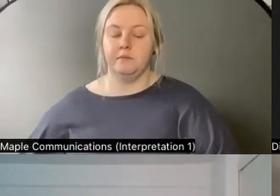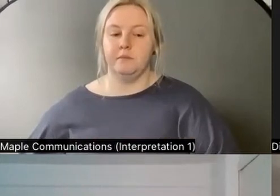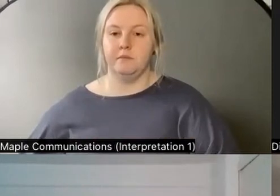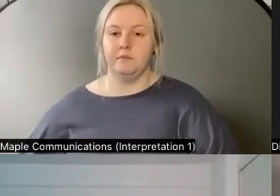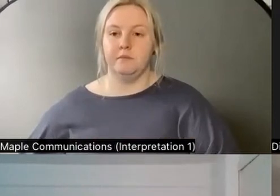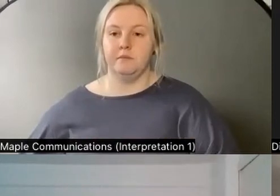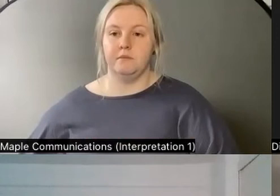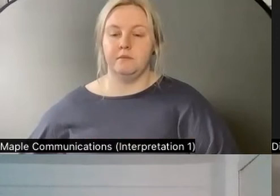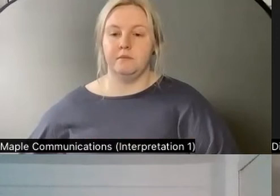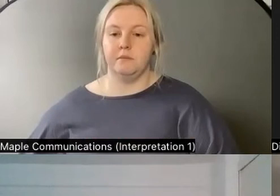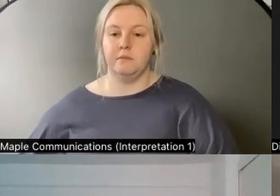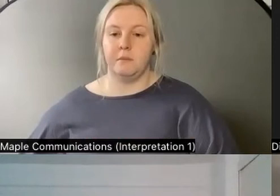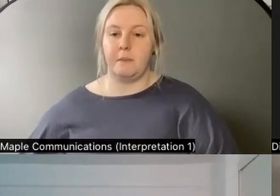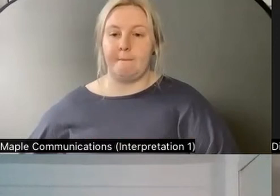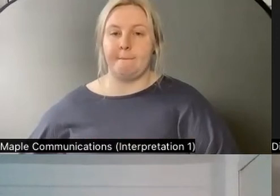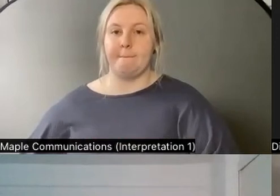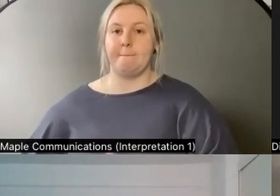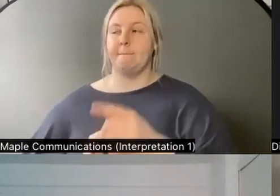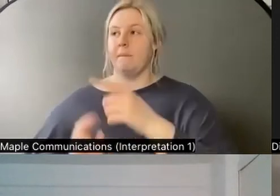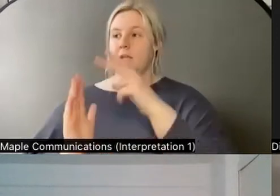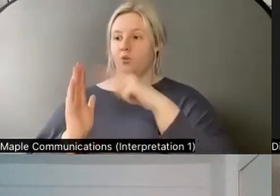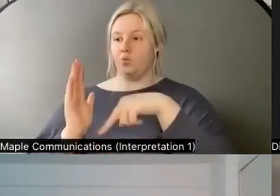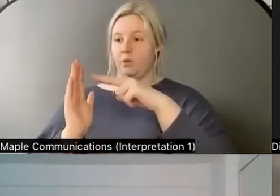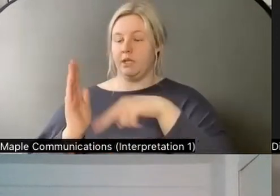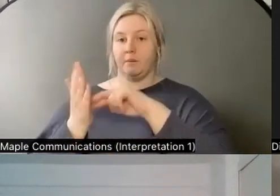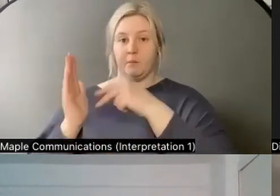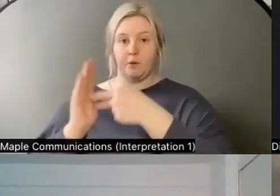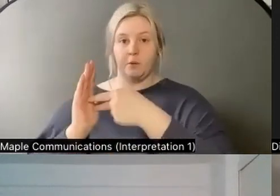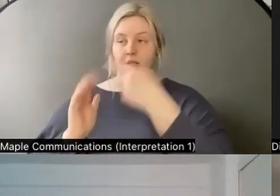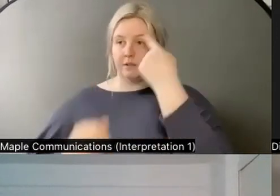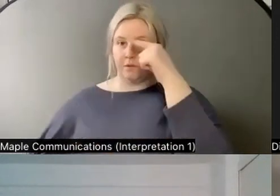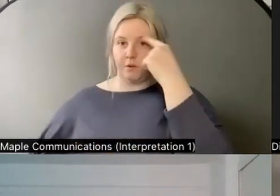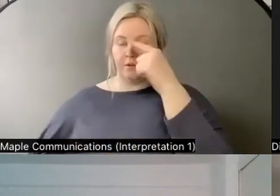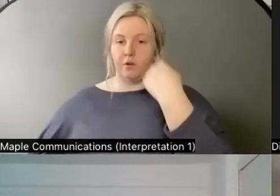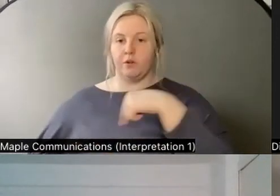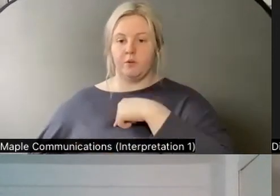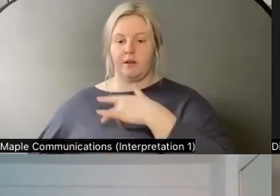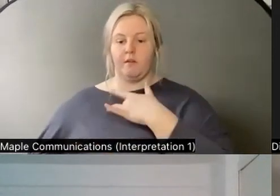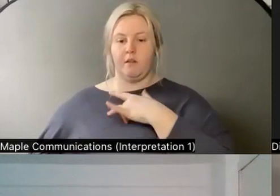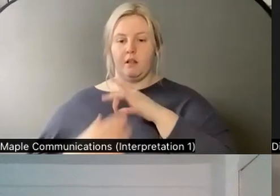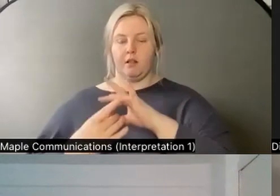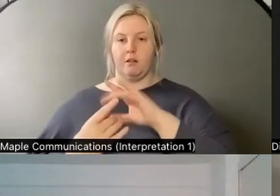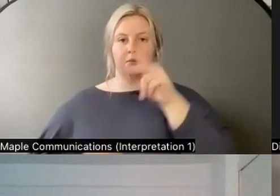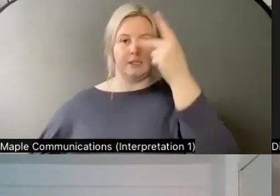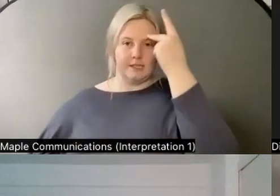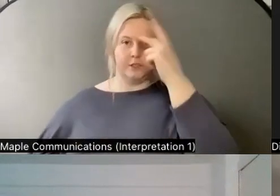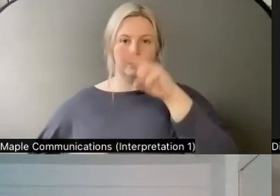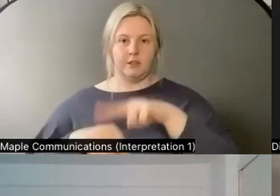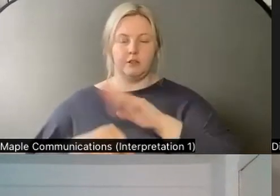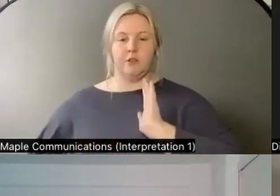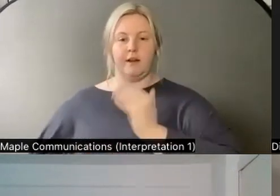kind of intended to ground us in the political nature of our experiences.